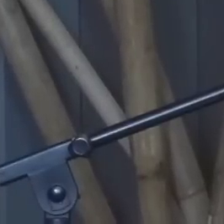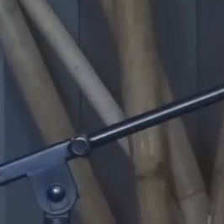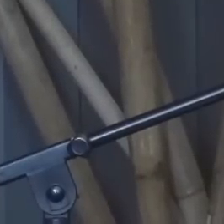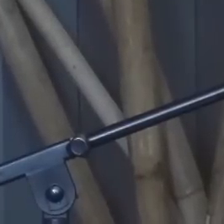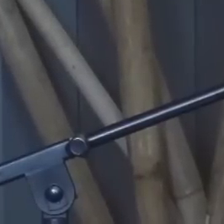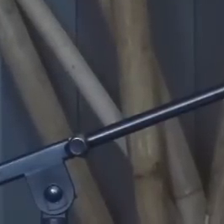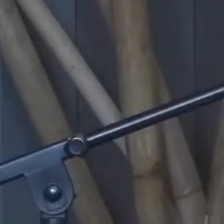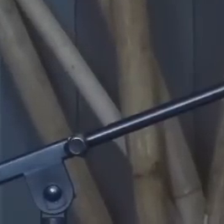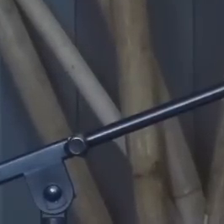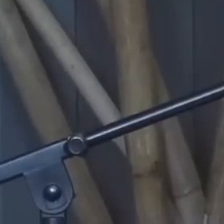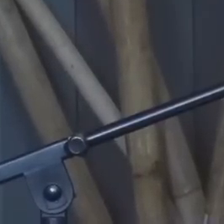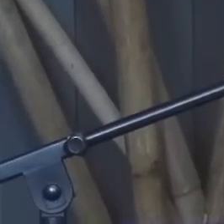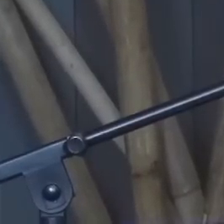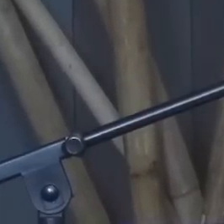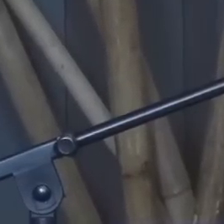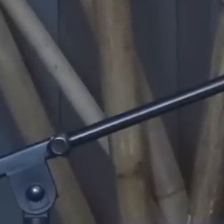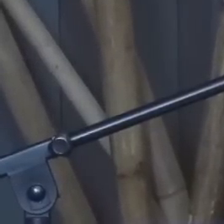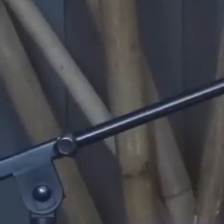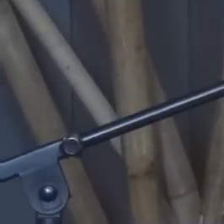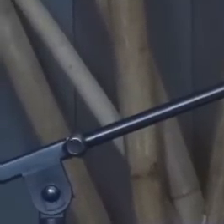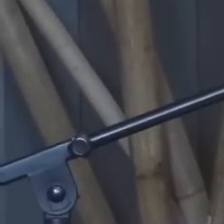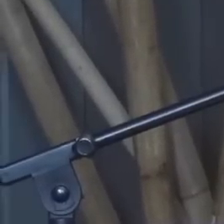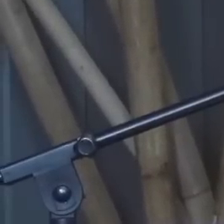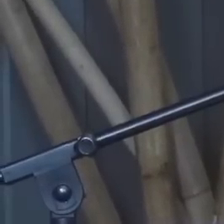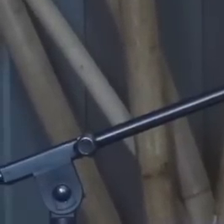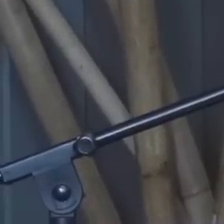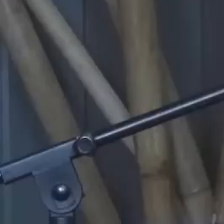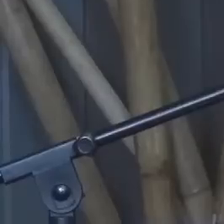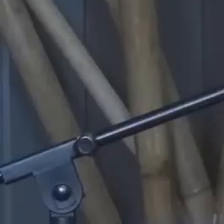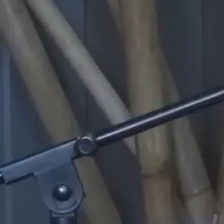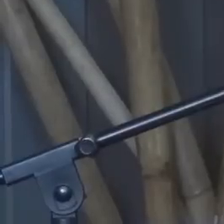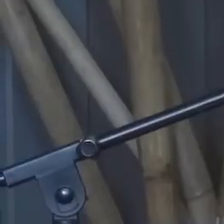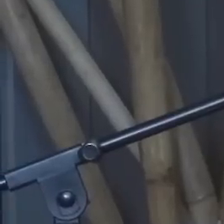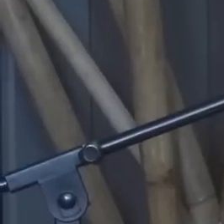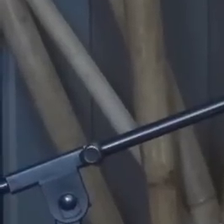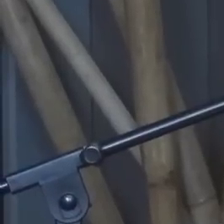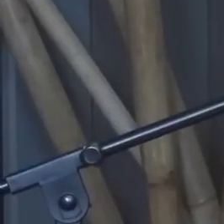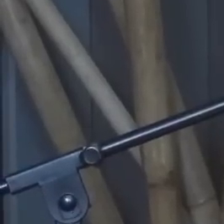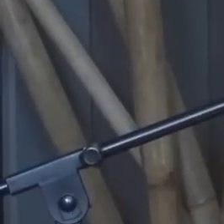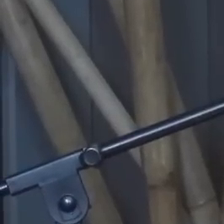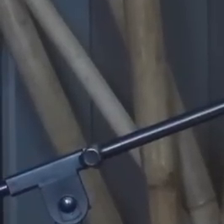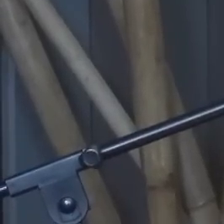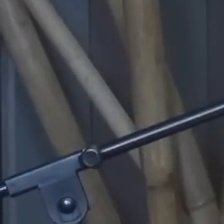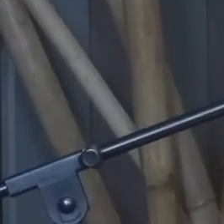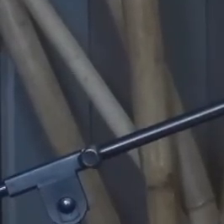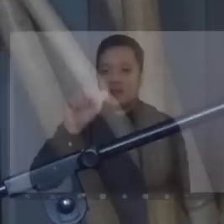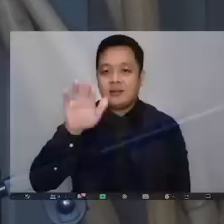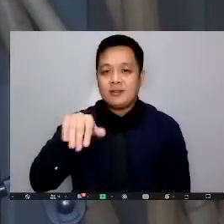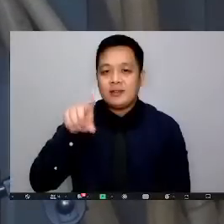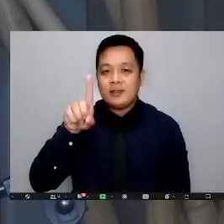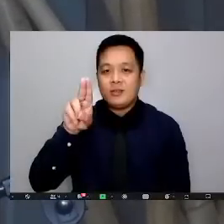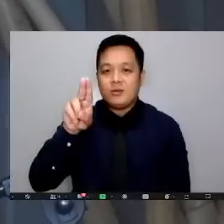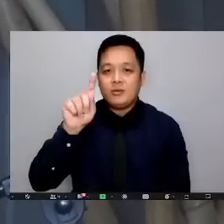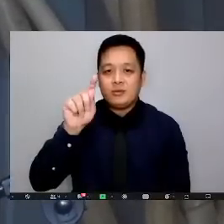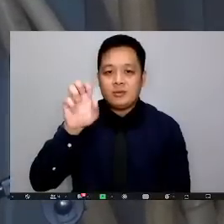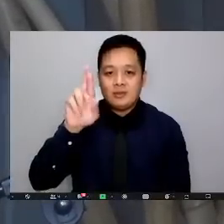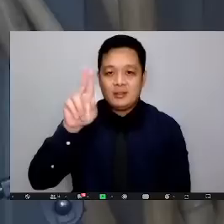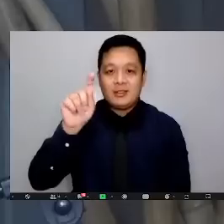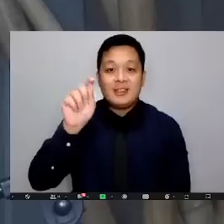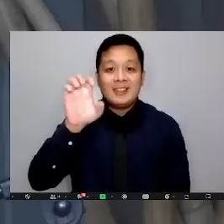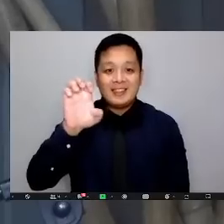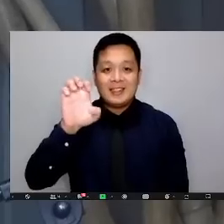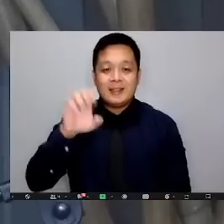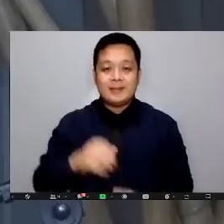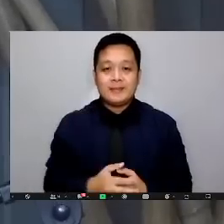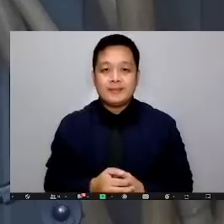Education, Secretary Sara Z. Duterte, and of course to her Execom team, to our